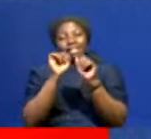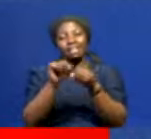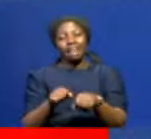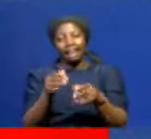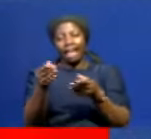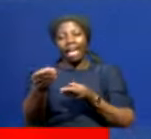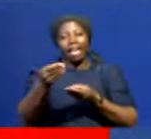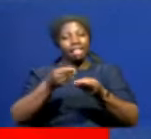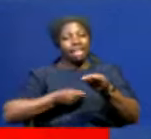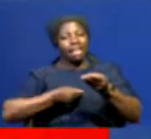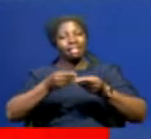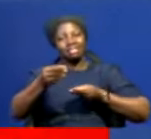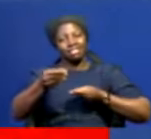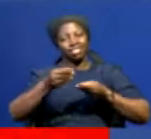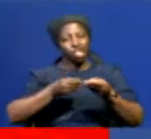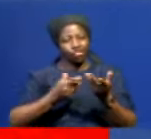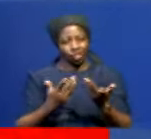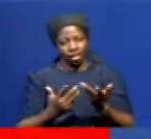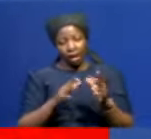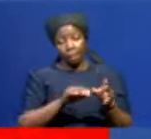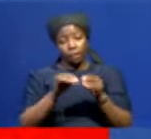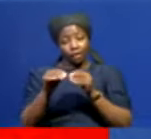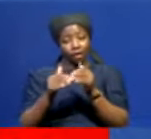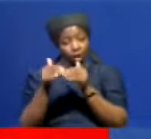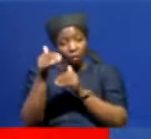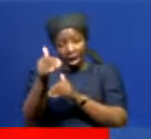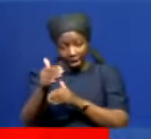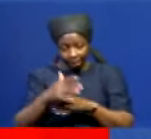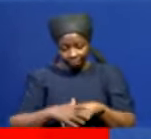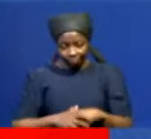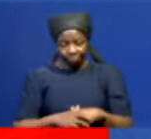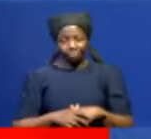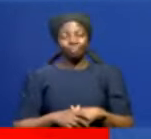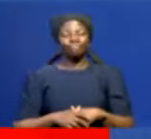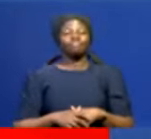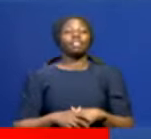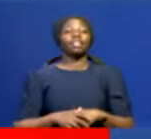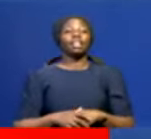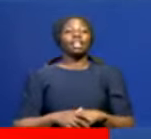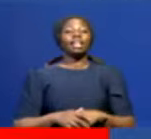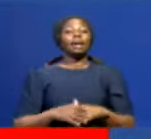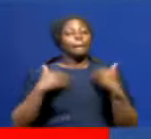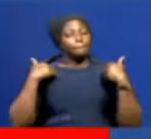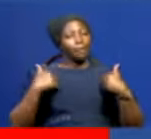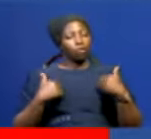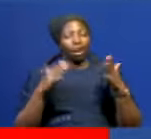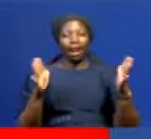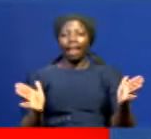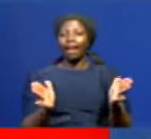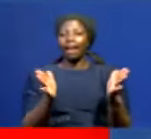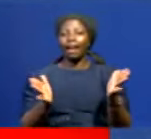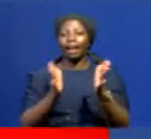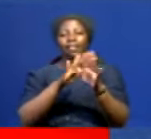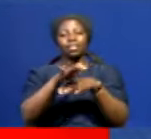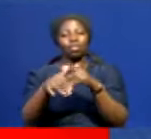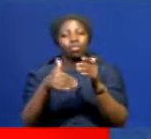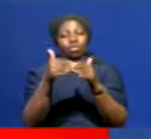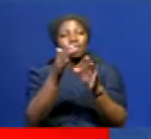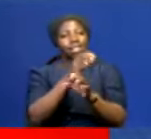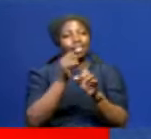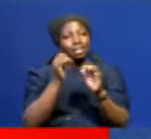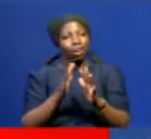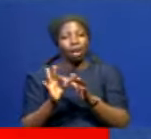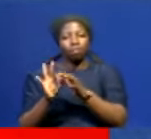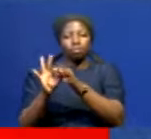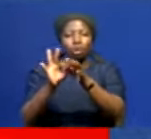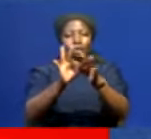process. Moving forward, therefore, I encourage all stakeholders to